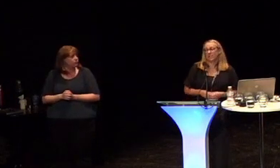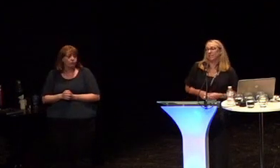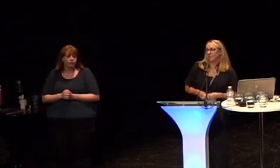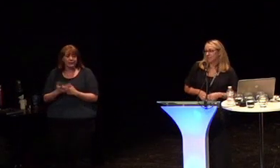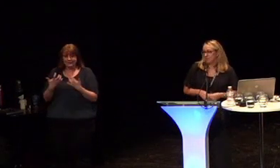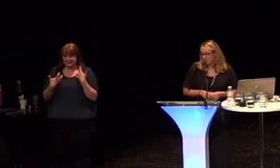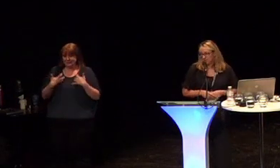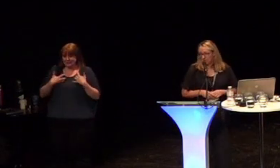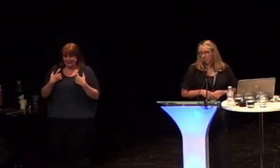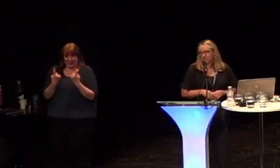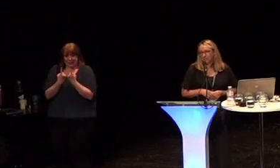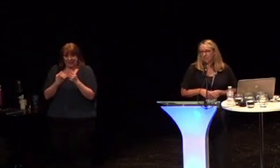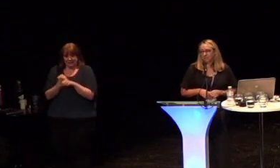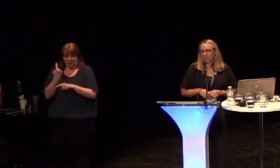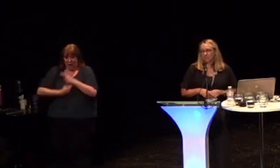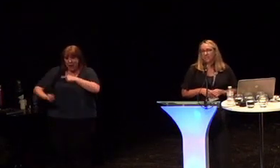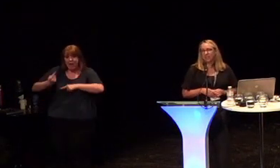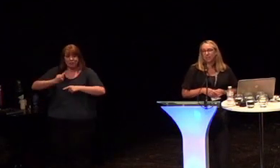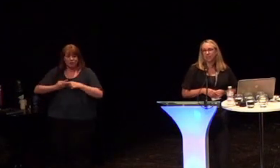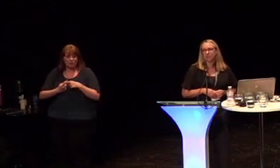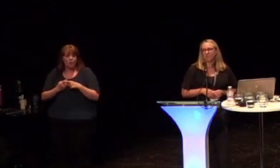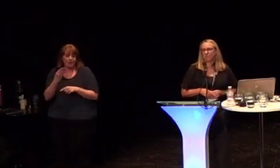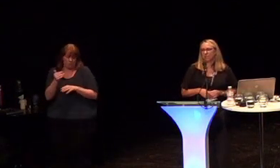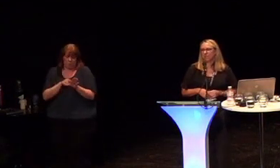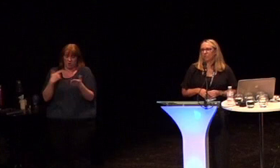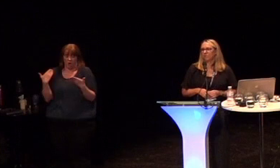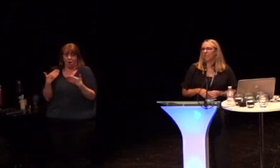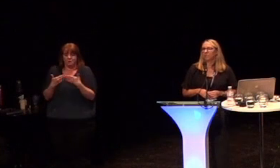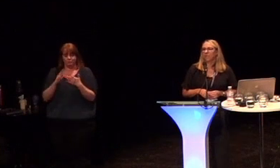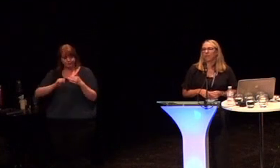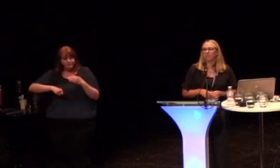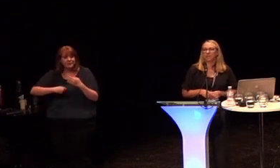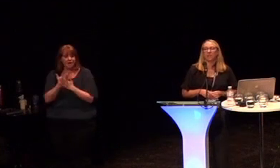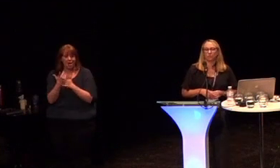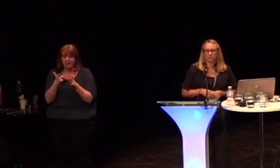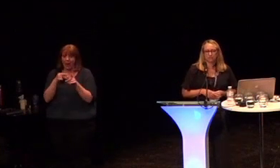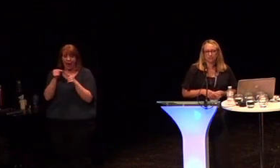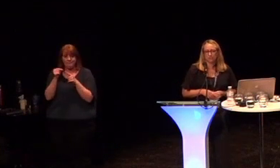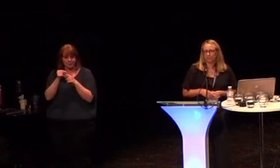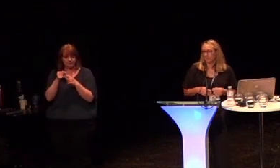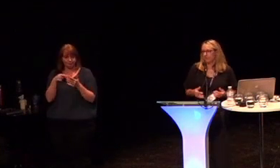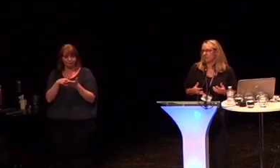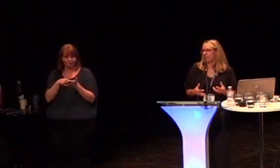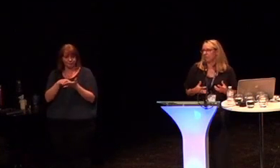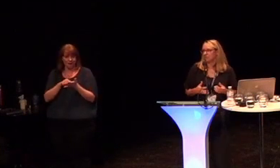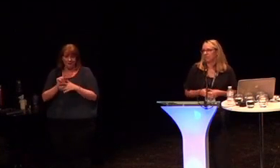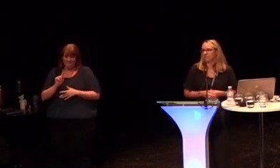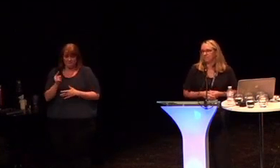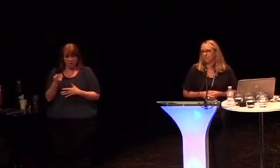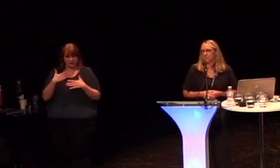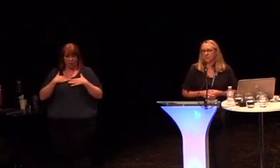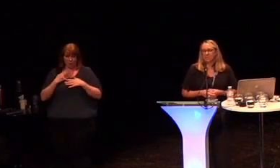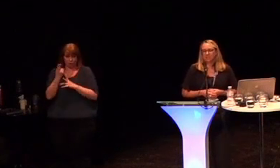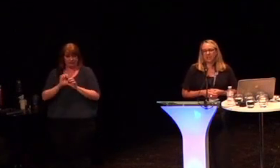One of the exciting things that we did do last year, well it's taken a couple of years actually, is we developed an app in-house. So it was the first for our